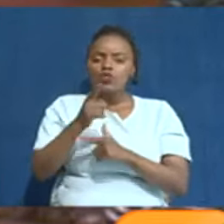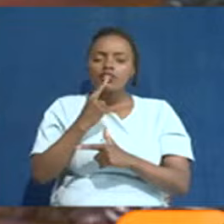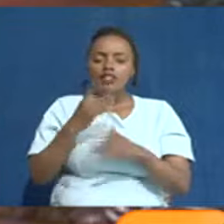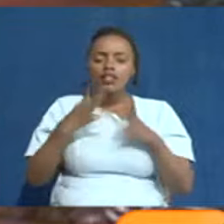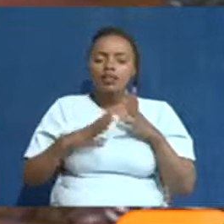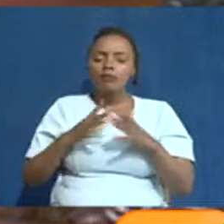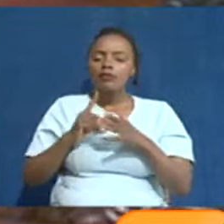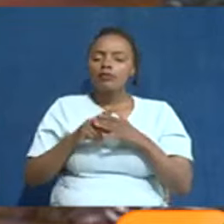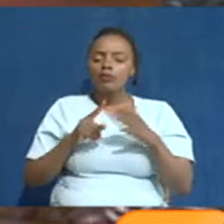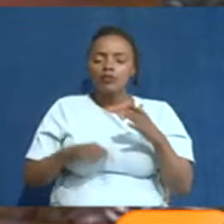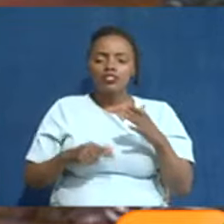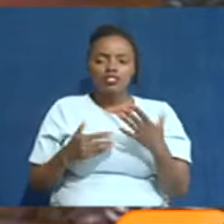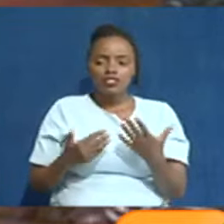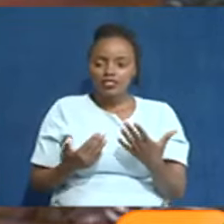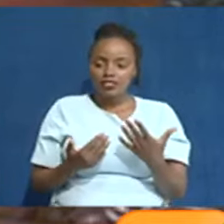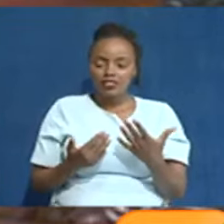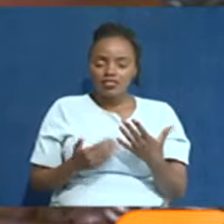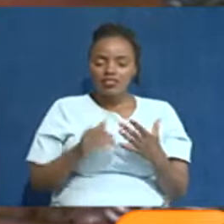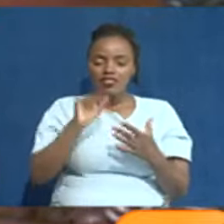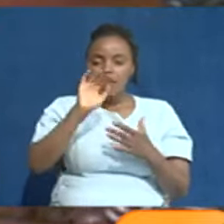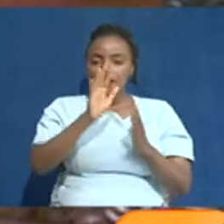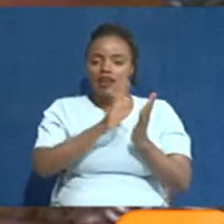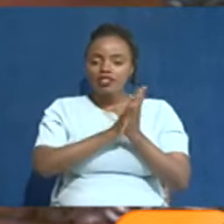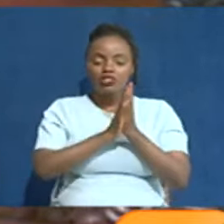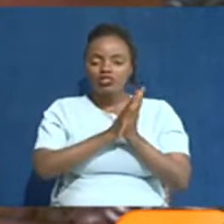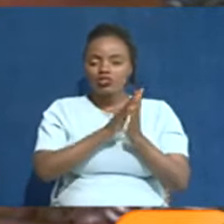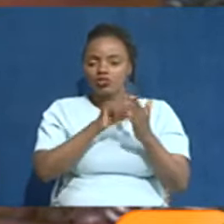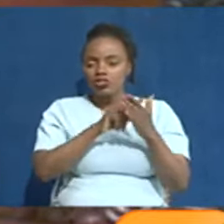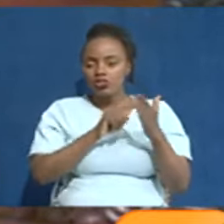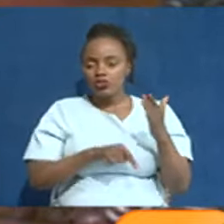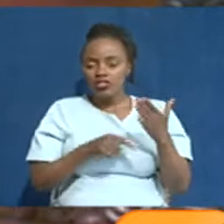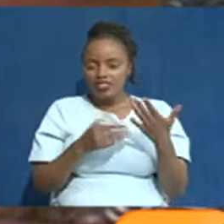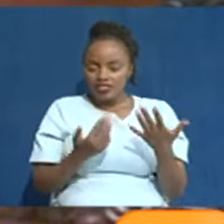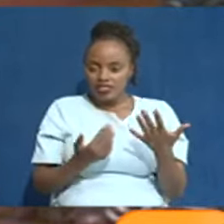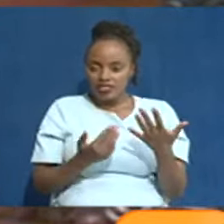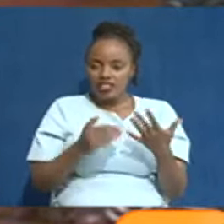people? What will be your story? What will be